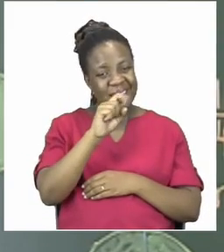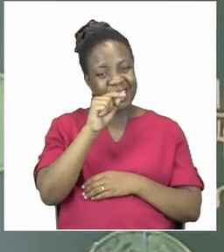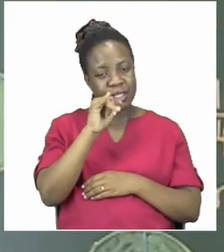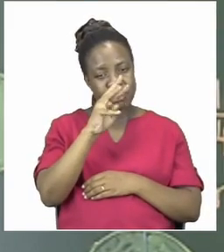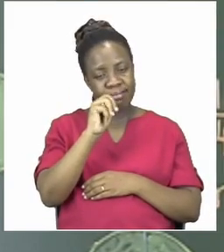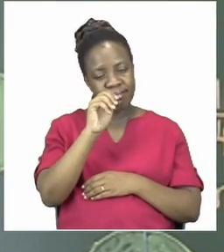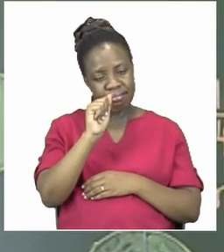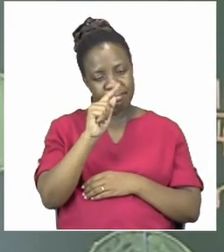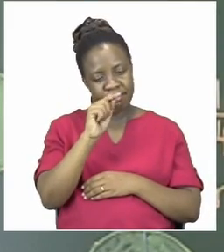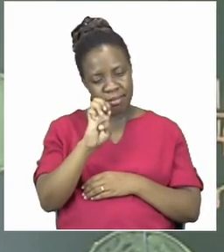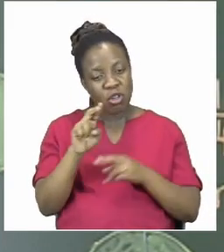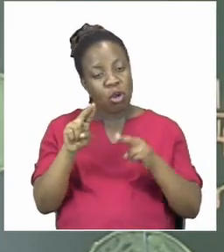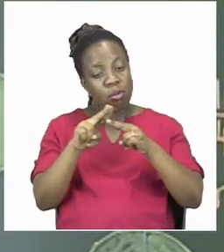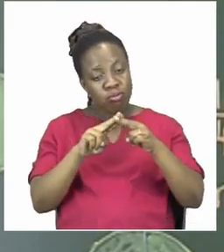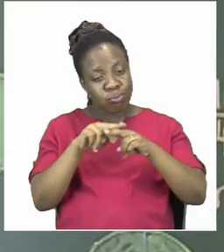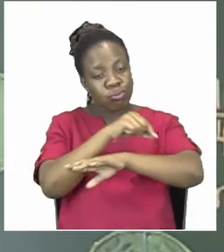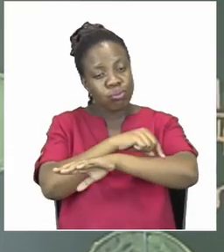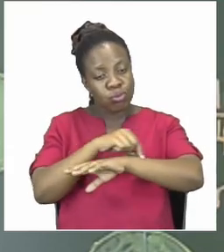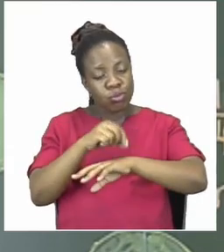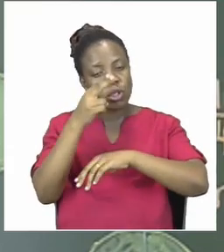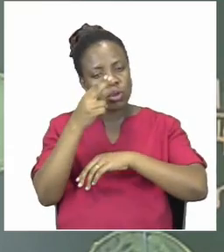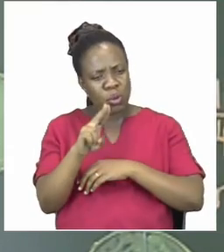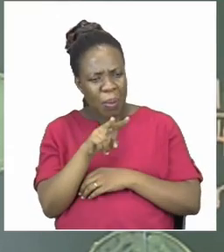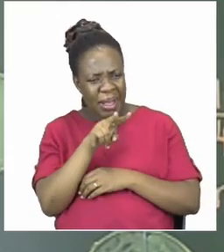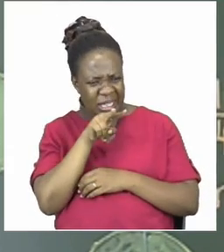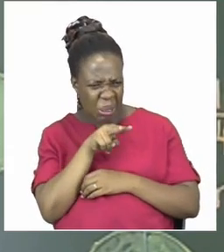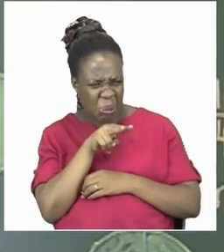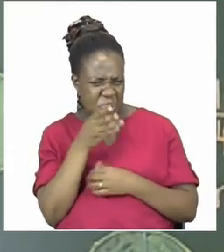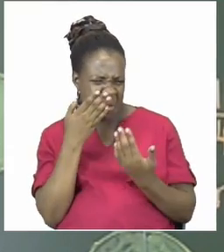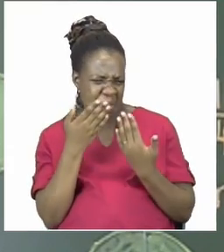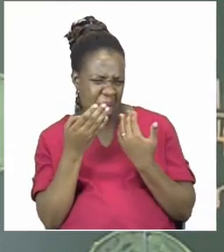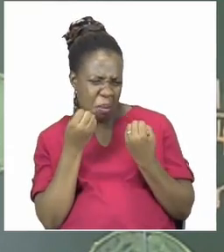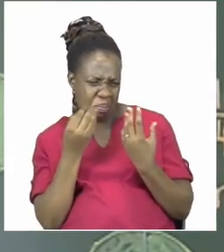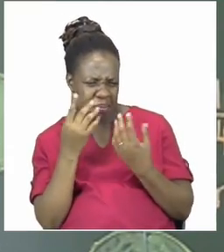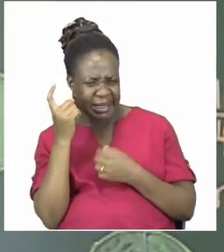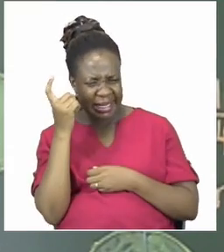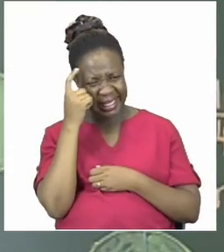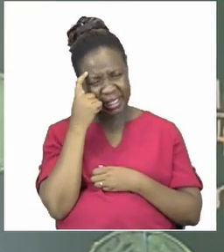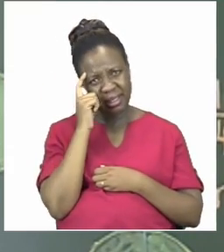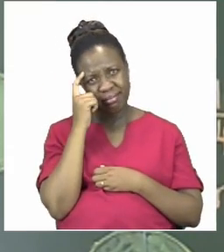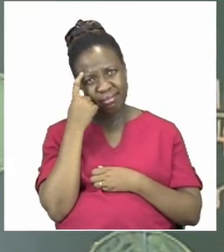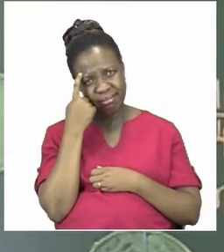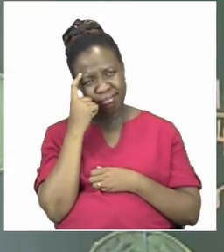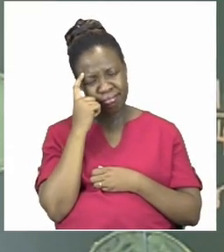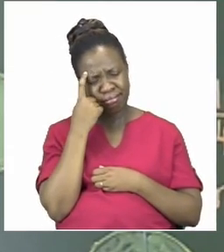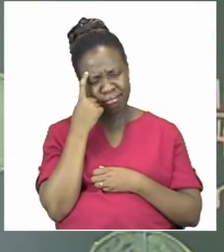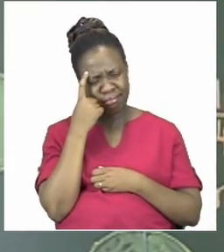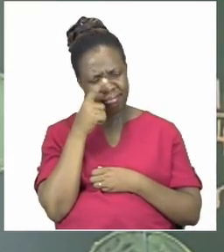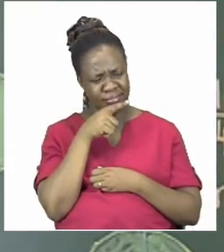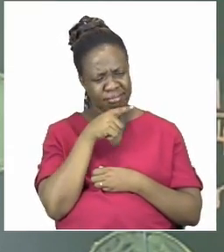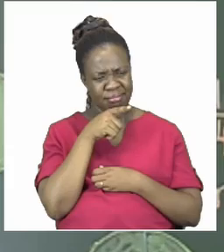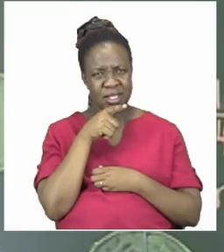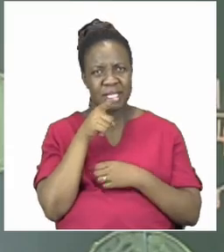work. On the board, I have a nice line here. Now, just by looking at it, I'm pretty sure that I can